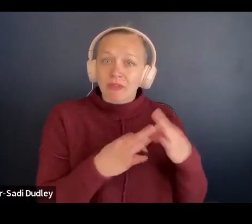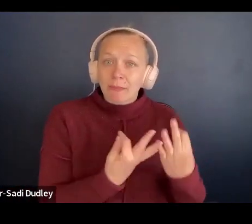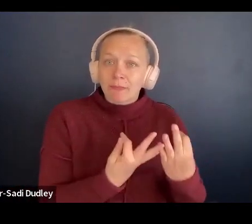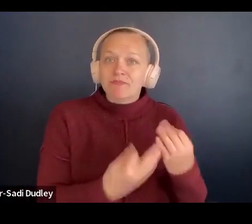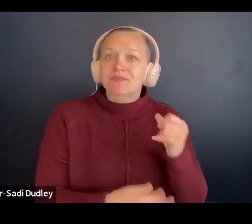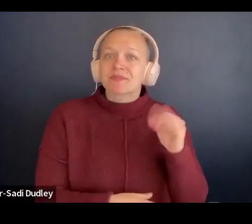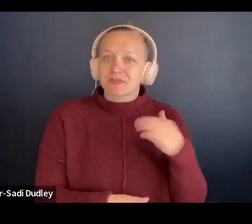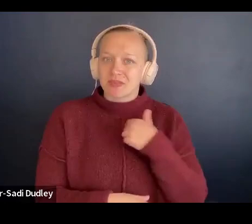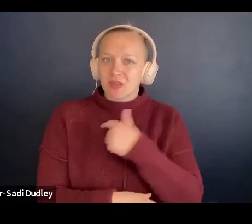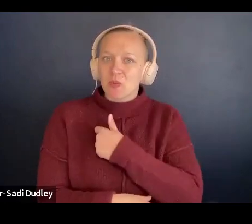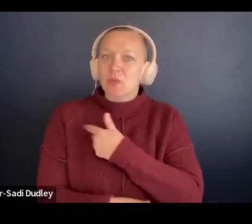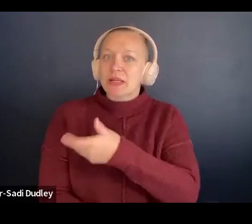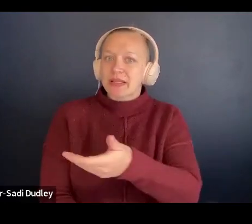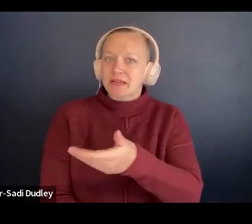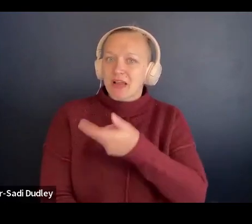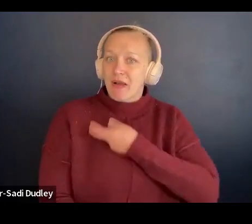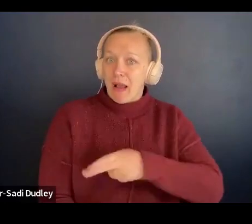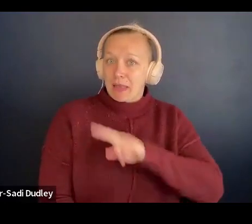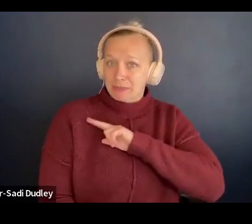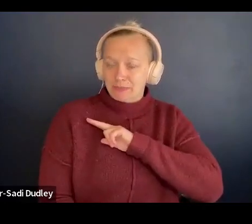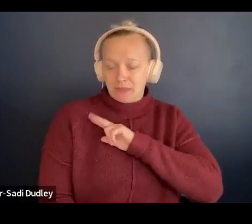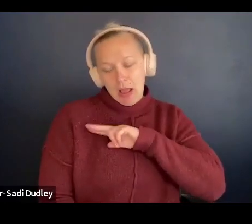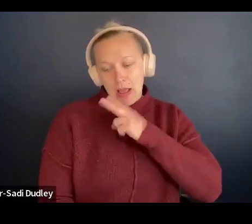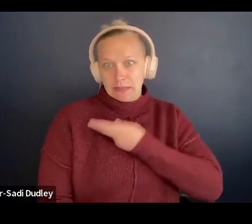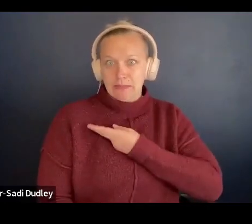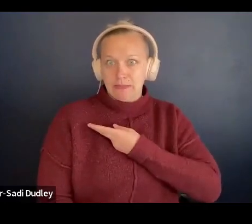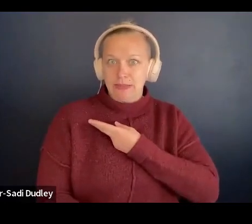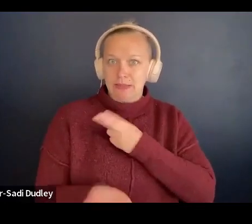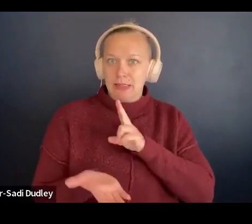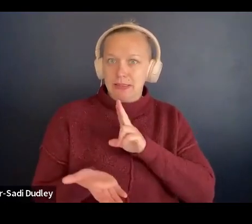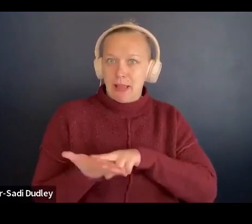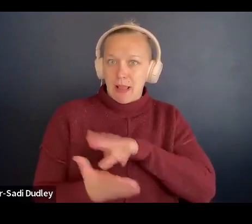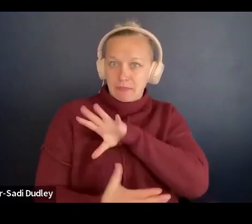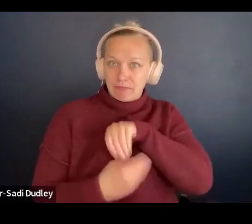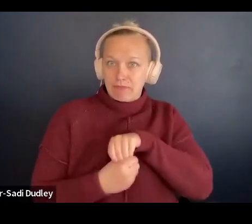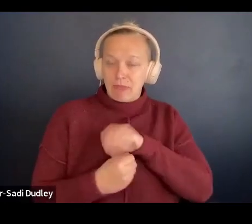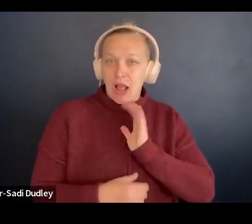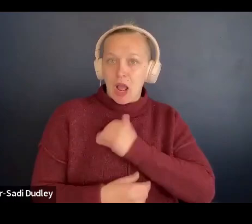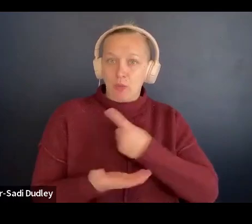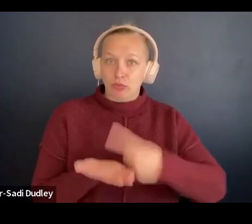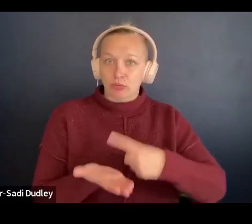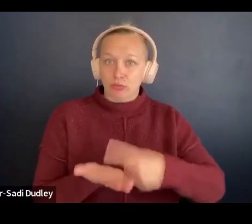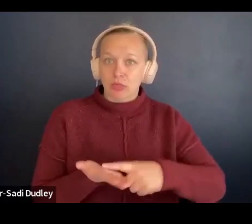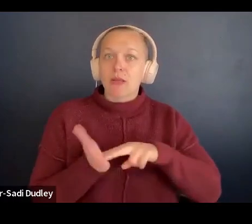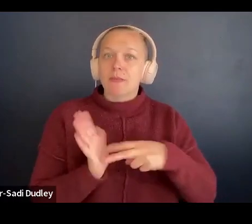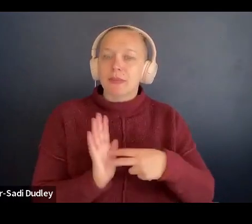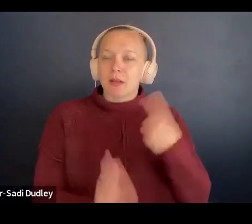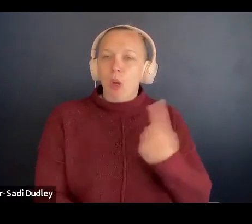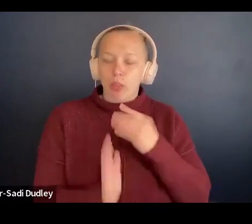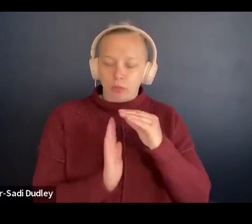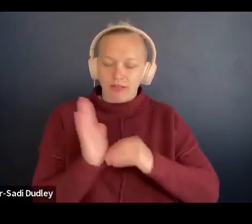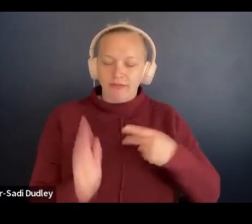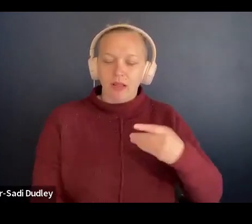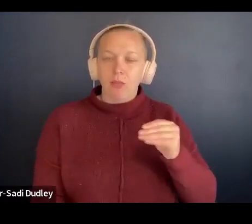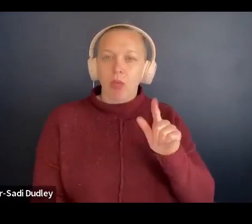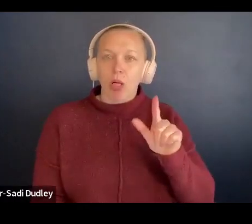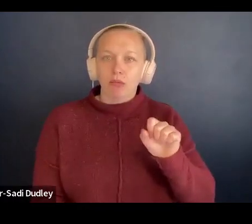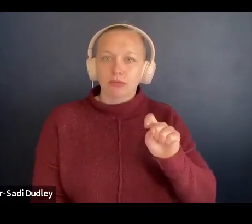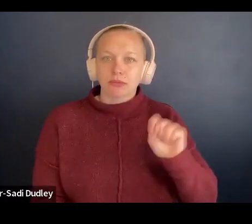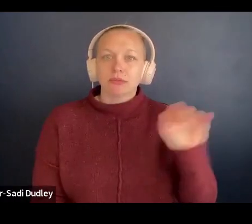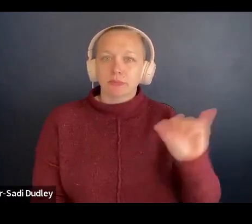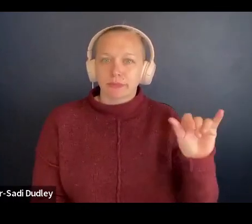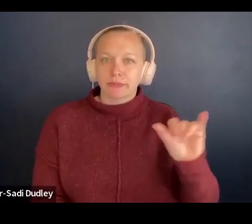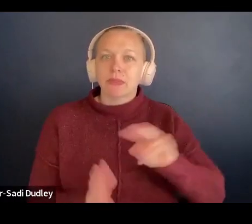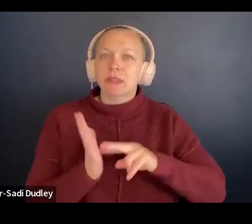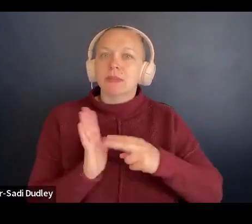And this is something that not only do I, as a hospice care consultant who typically meets with families and